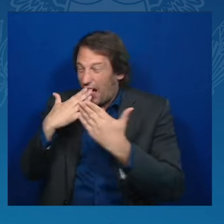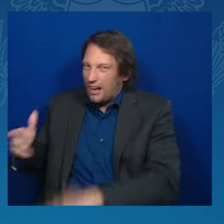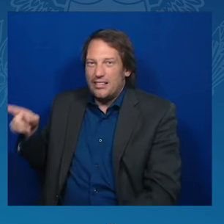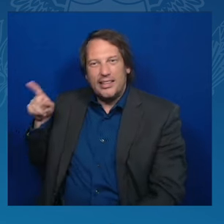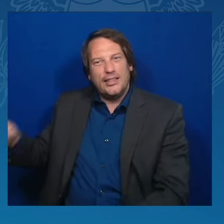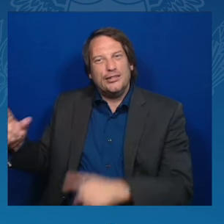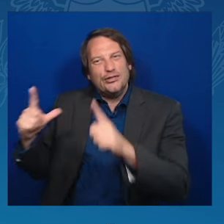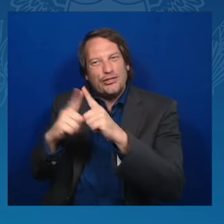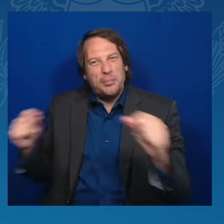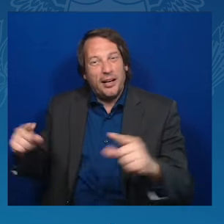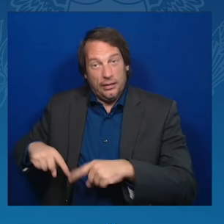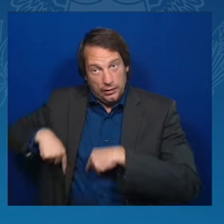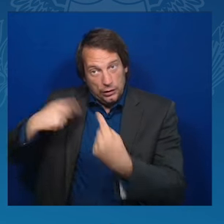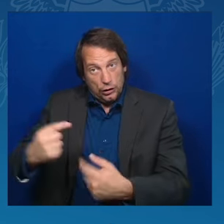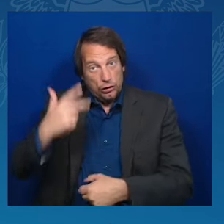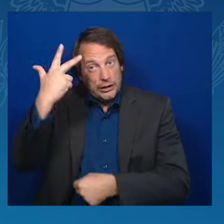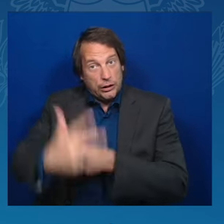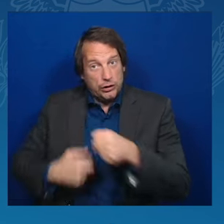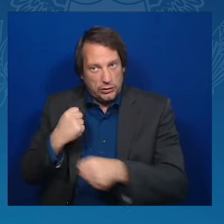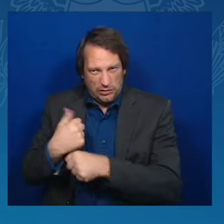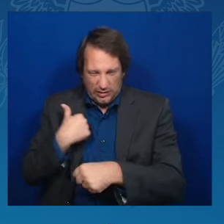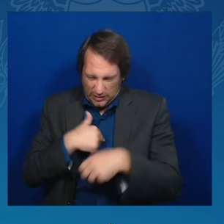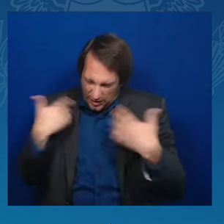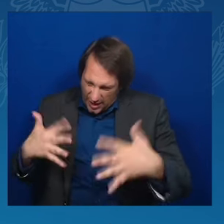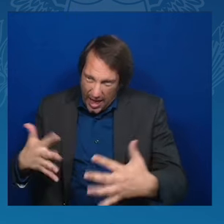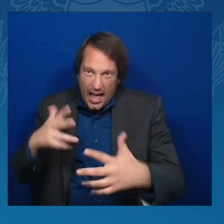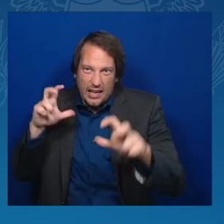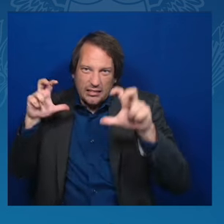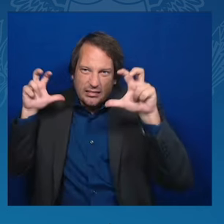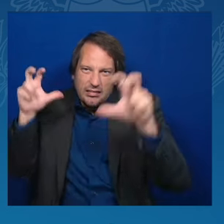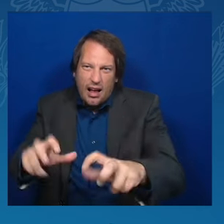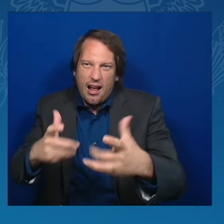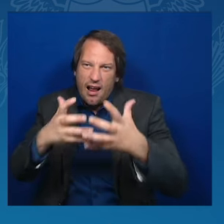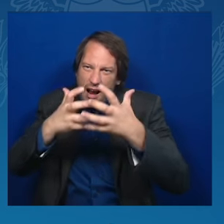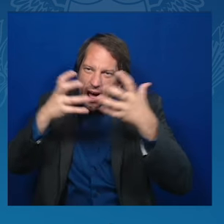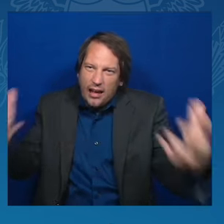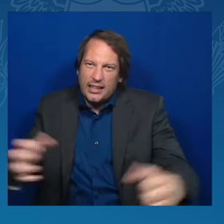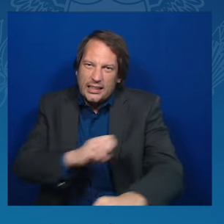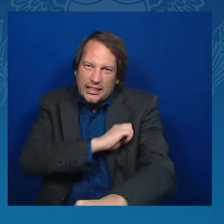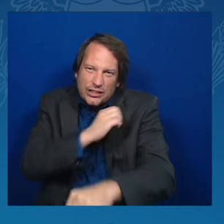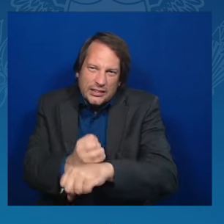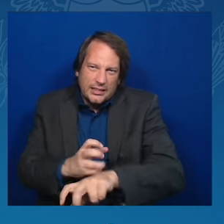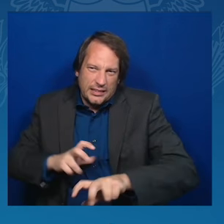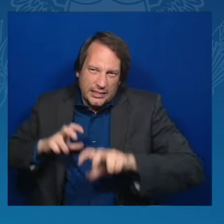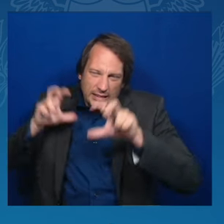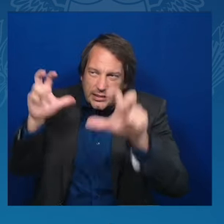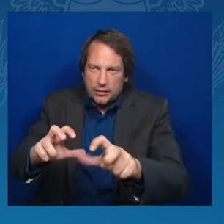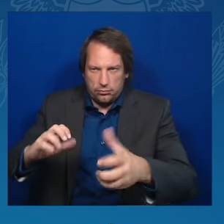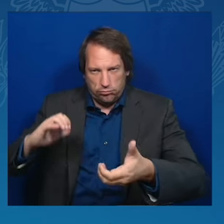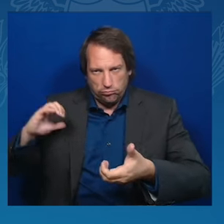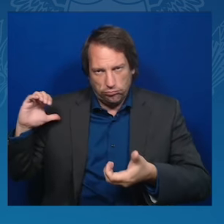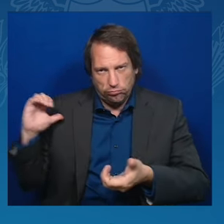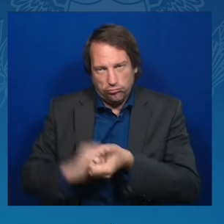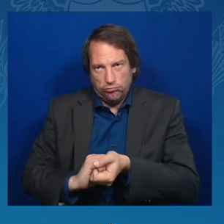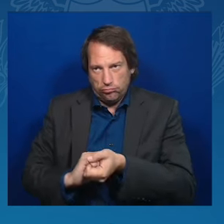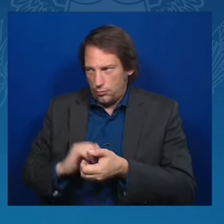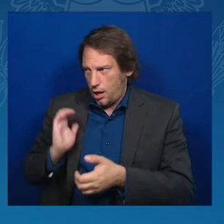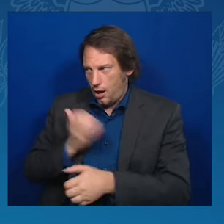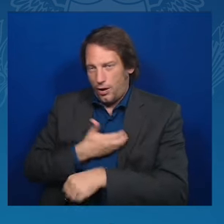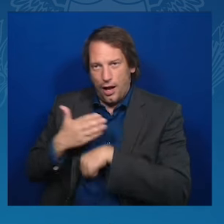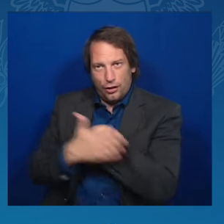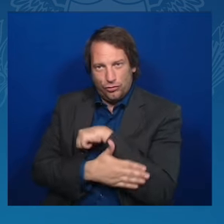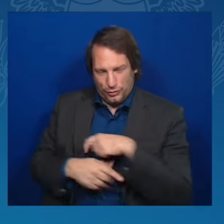invested tremendous energy into making this relationship between our countries even stronger. We bolstered our security